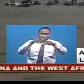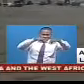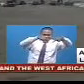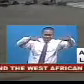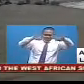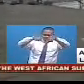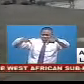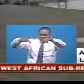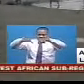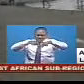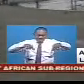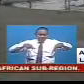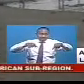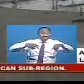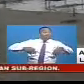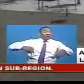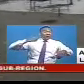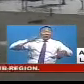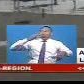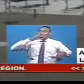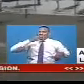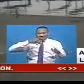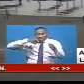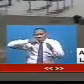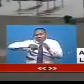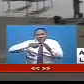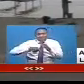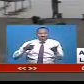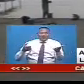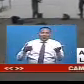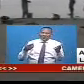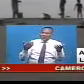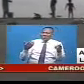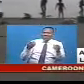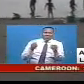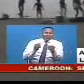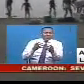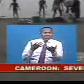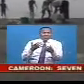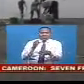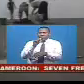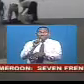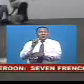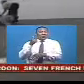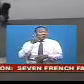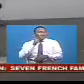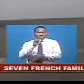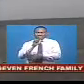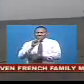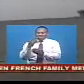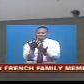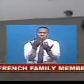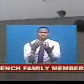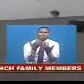cage culture, leading to high concentration of nutrients which promotes excessive growth of algae and kills